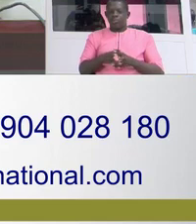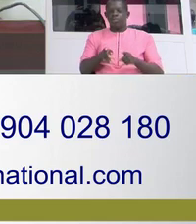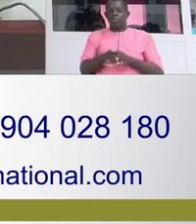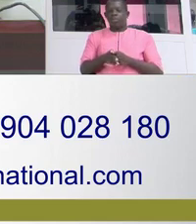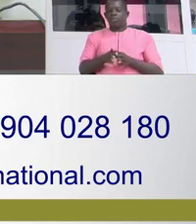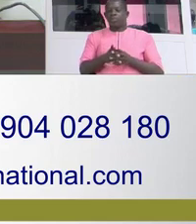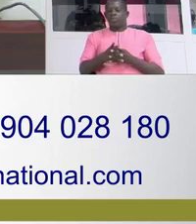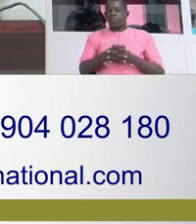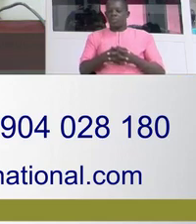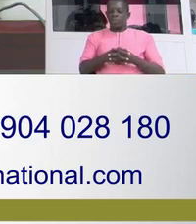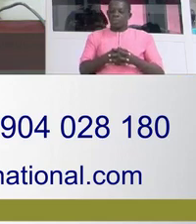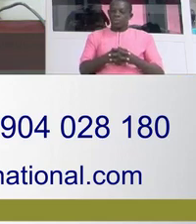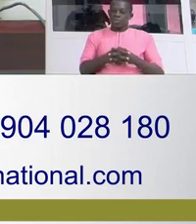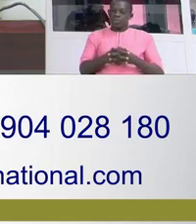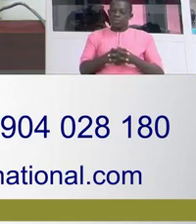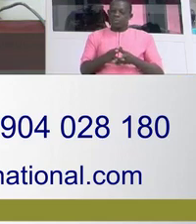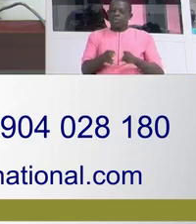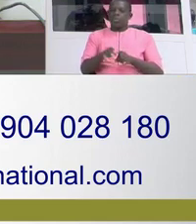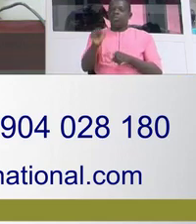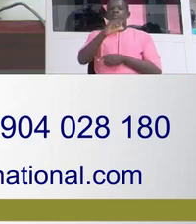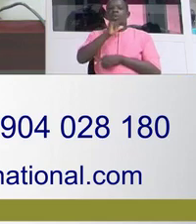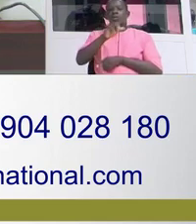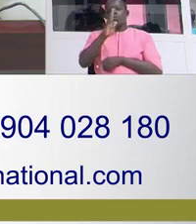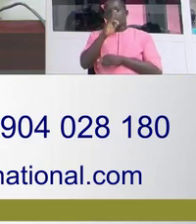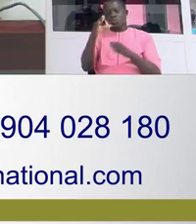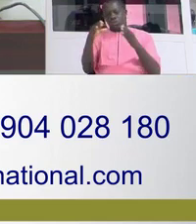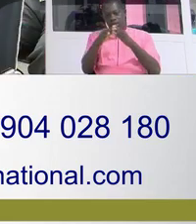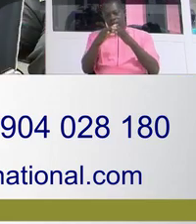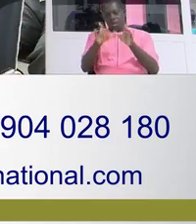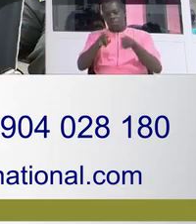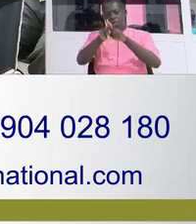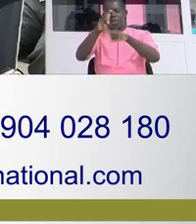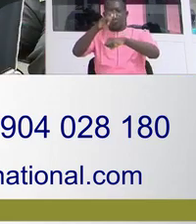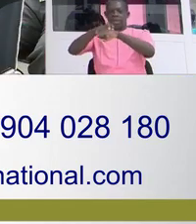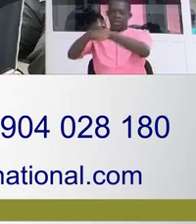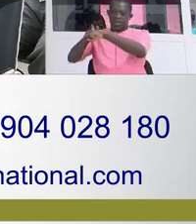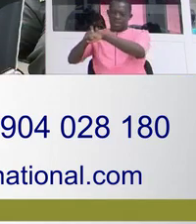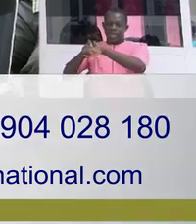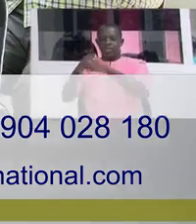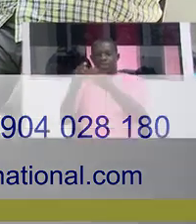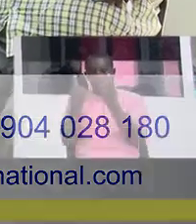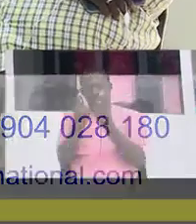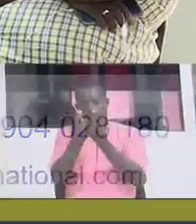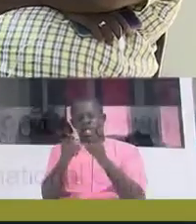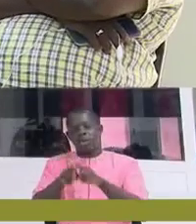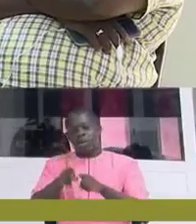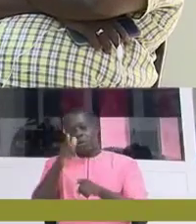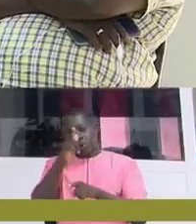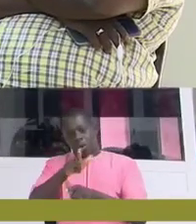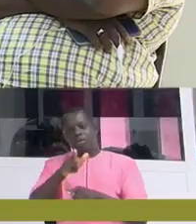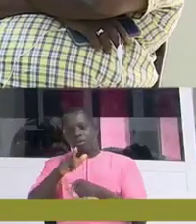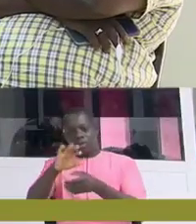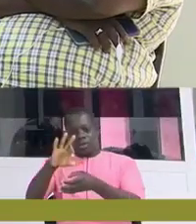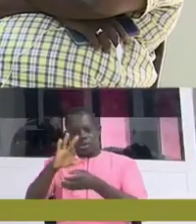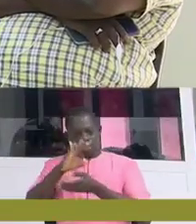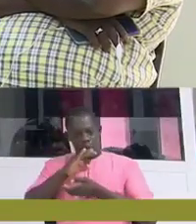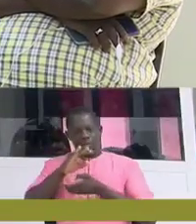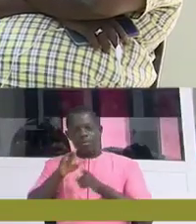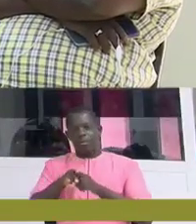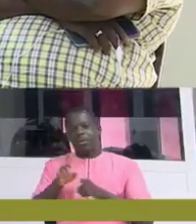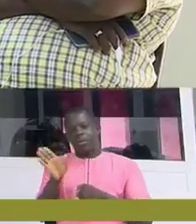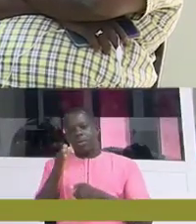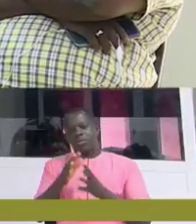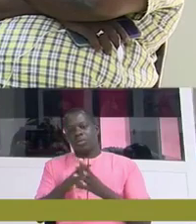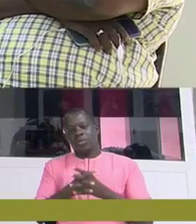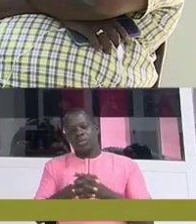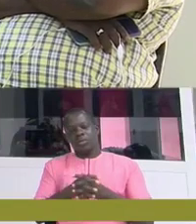So mano meyo nata. The man that came with the crane. Nata nta dokuola. Yeah, took me on board. Hired